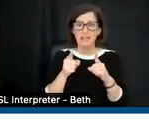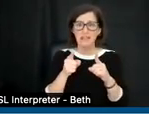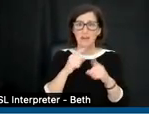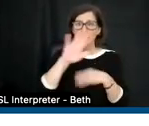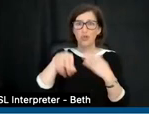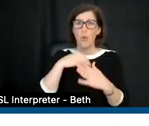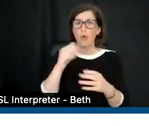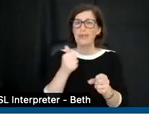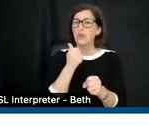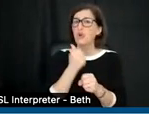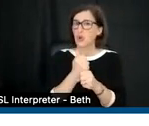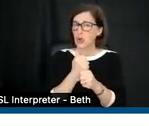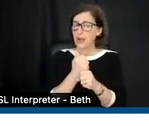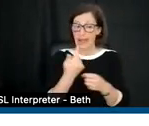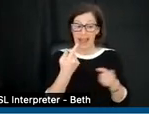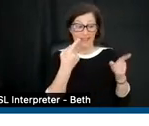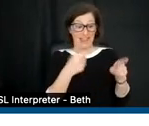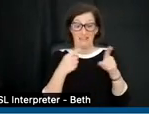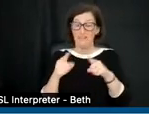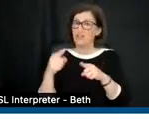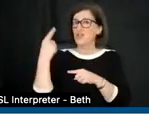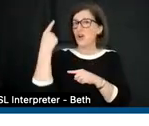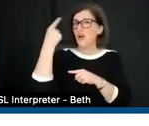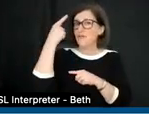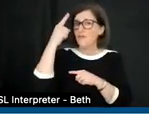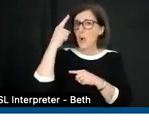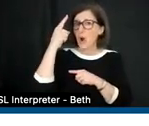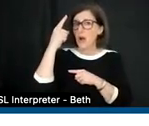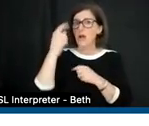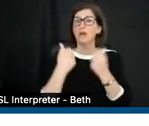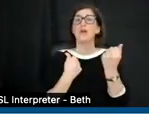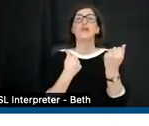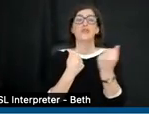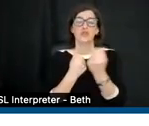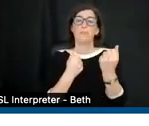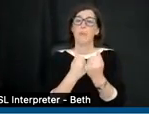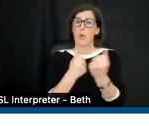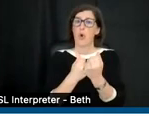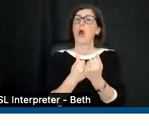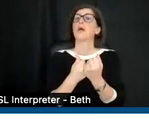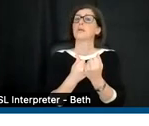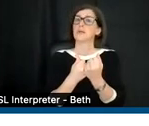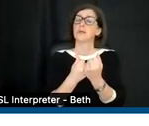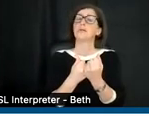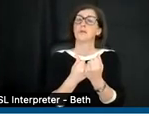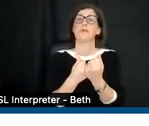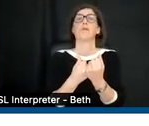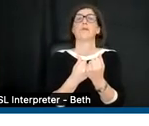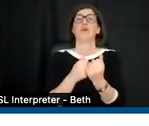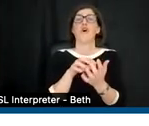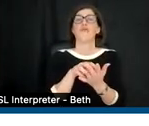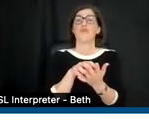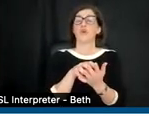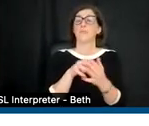And those events are to support technical staff to support better vulnerable children